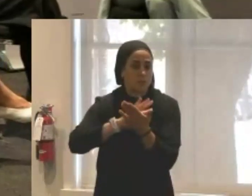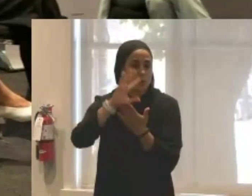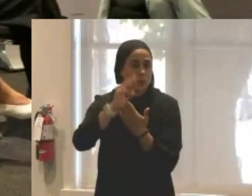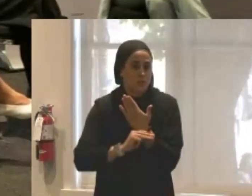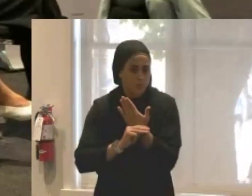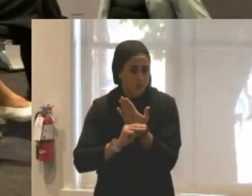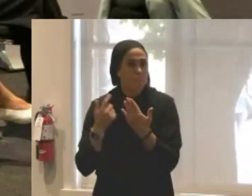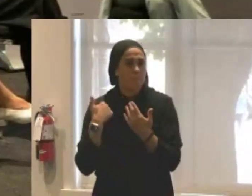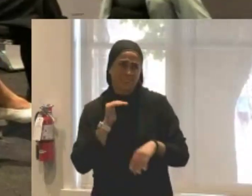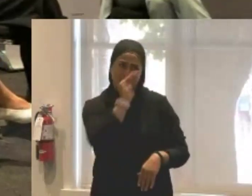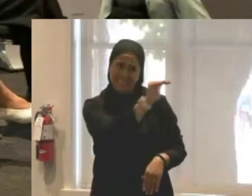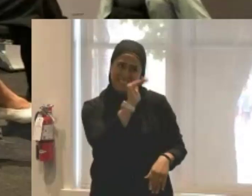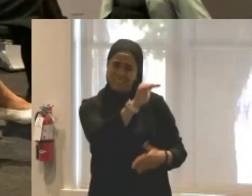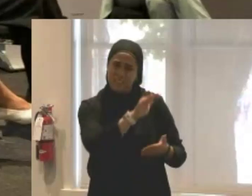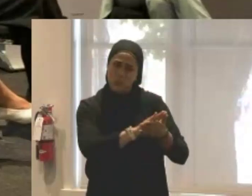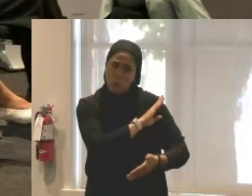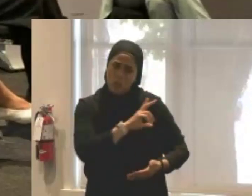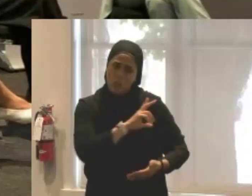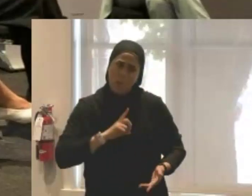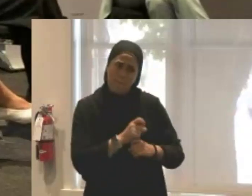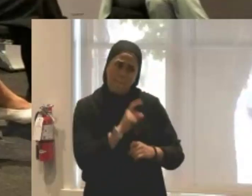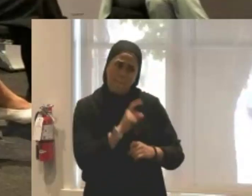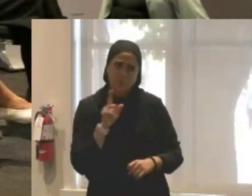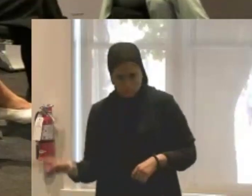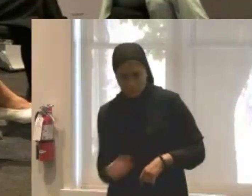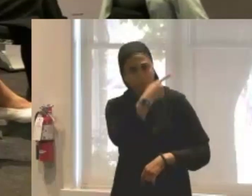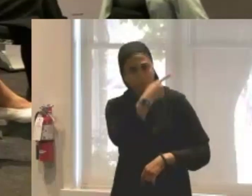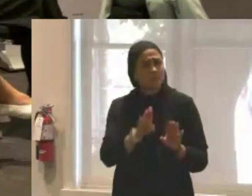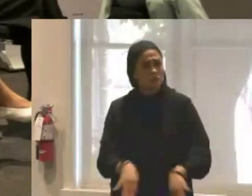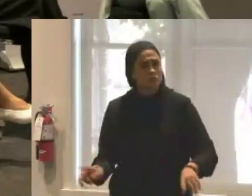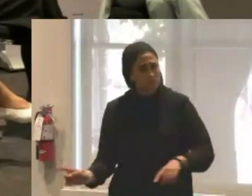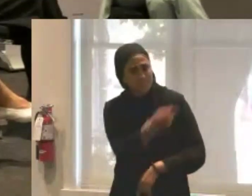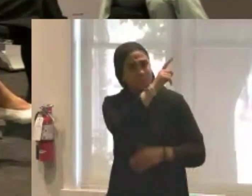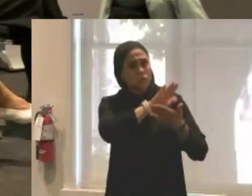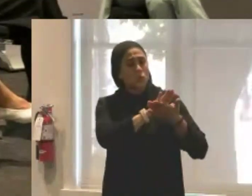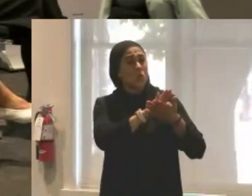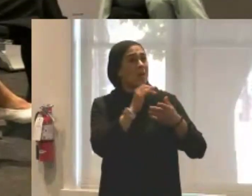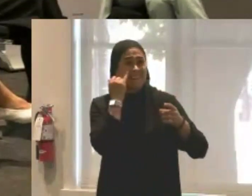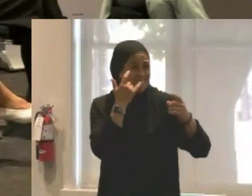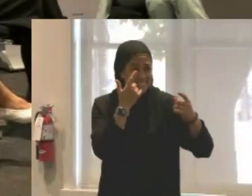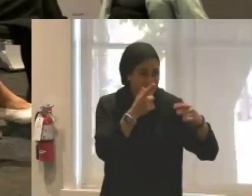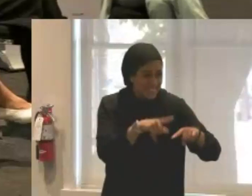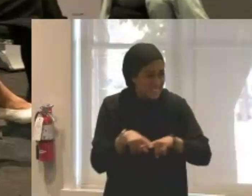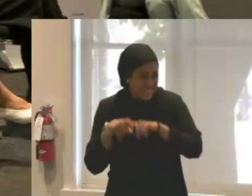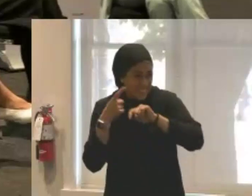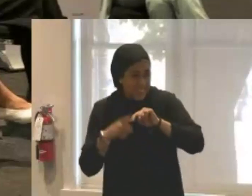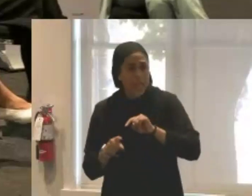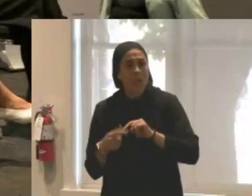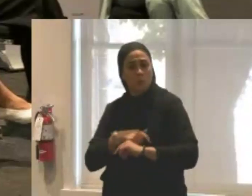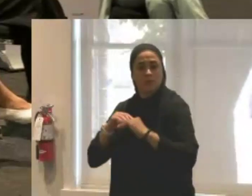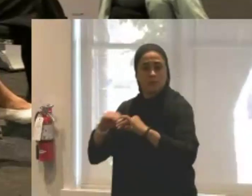back really hard on the school boards to ensure that the families are in school, but in the meantime, they're not missing out on this. So